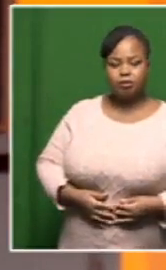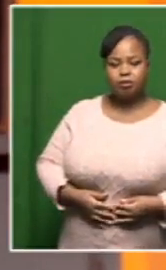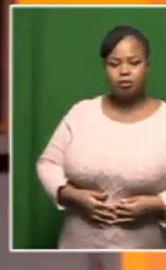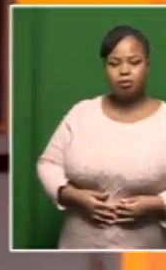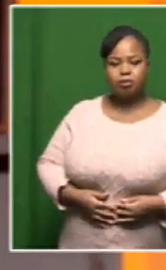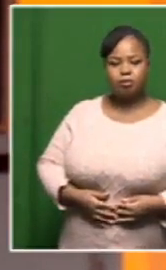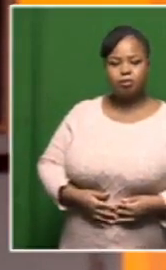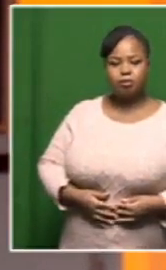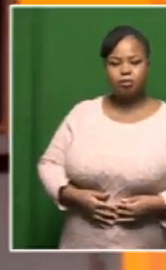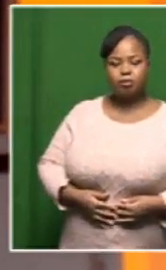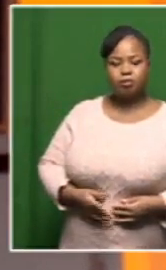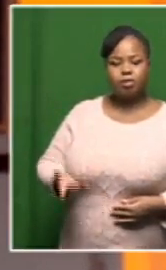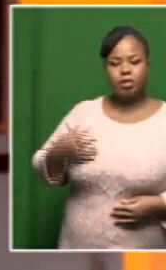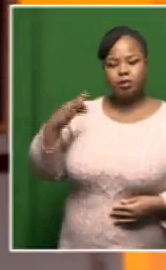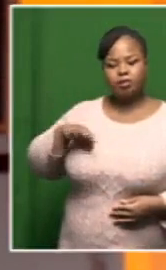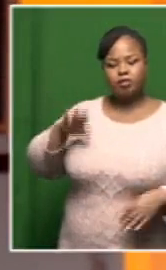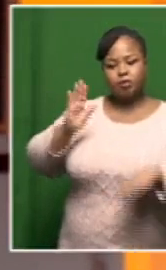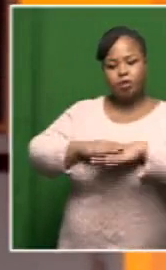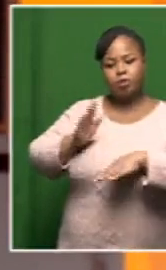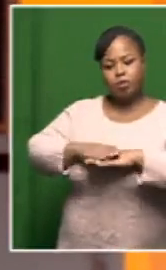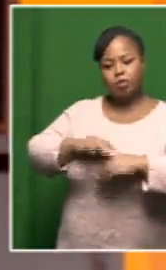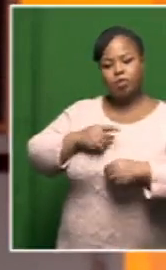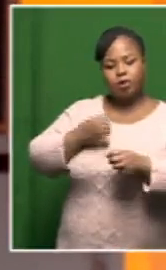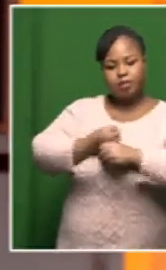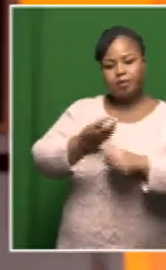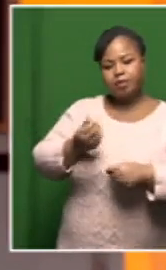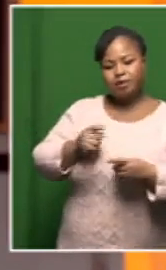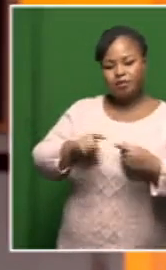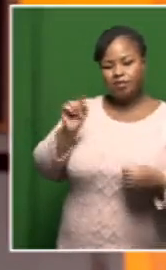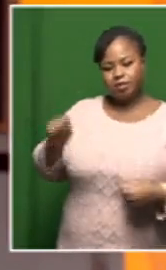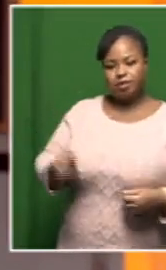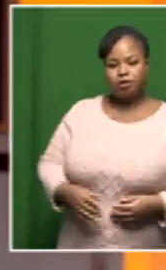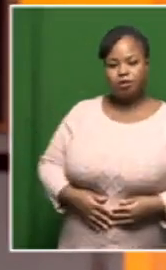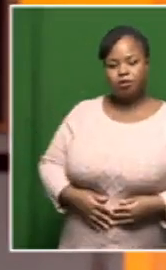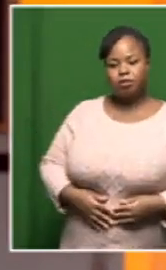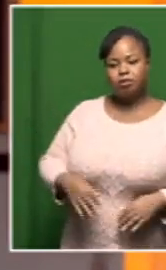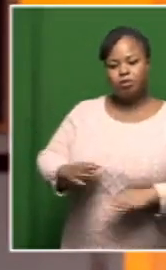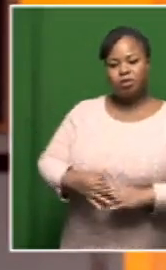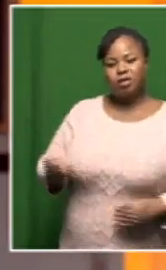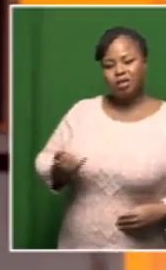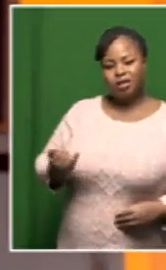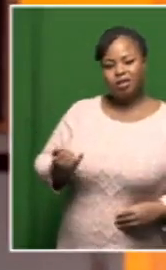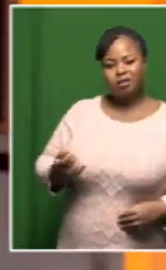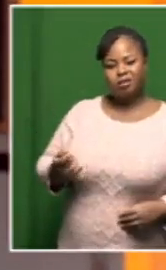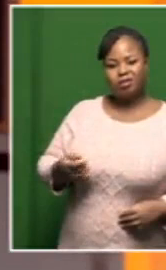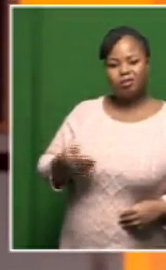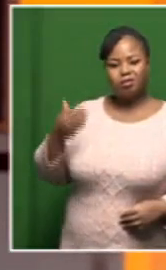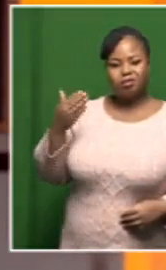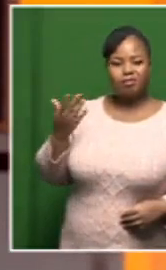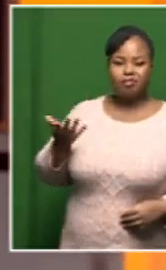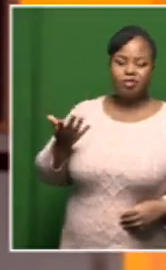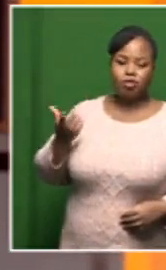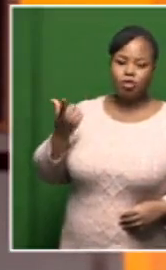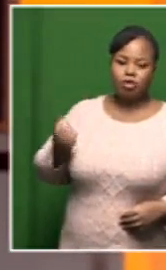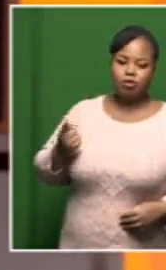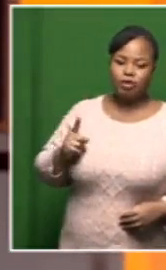For the artists, they benefit more in terms of actually making money out of it. Yeah, so it's more like what they did is really